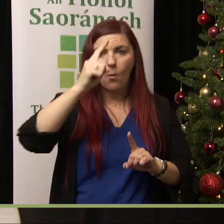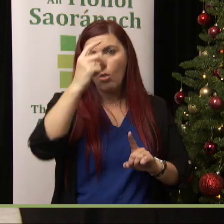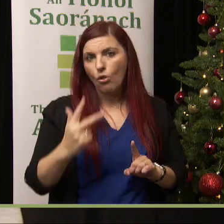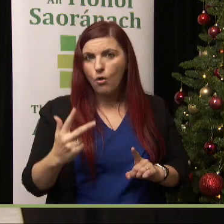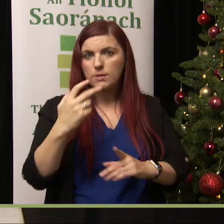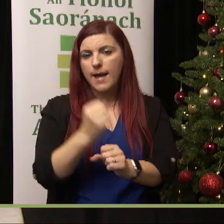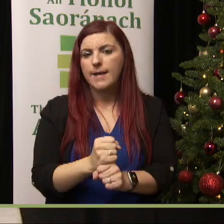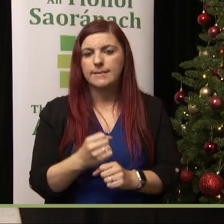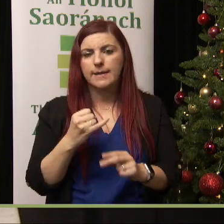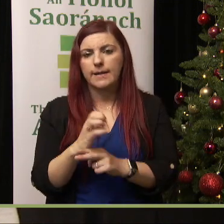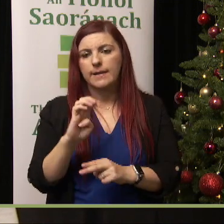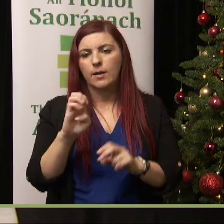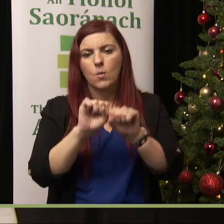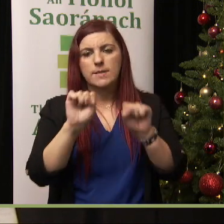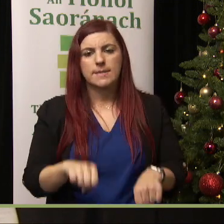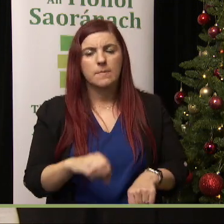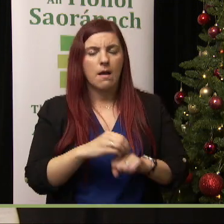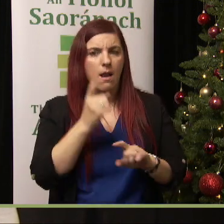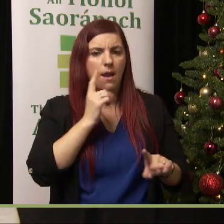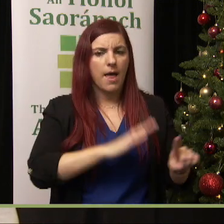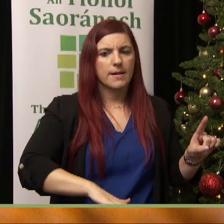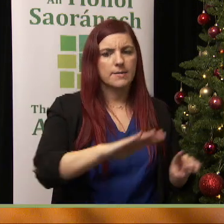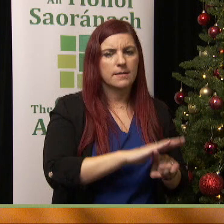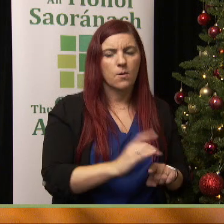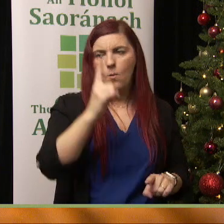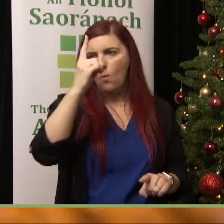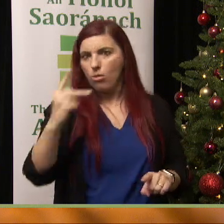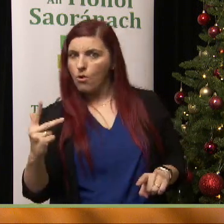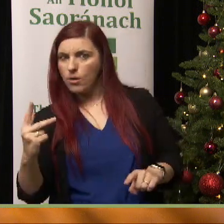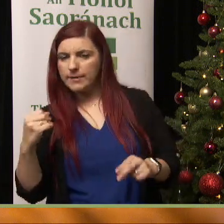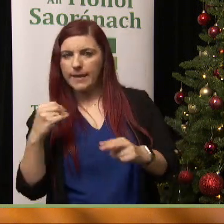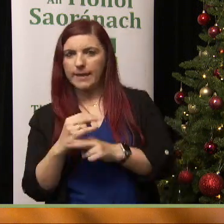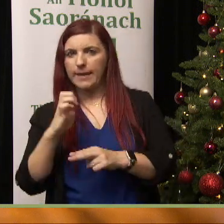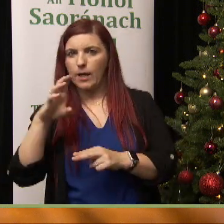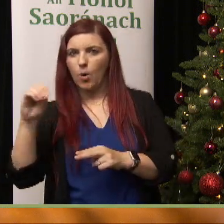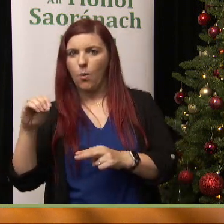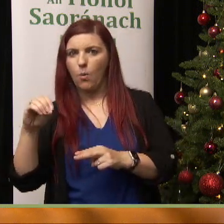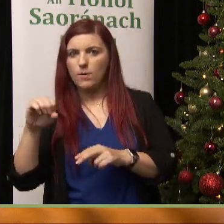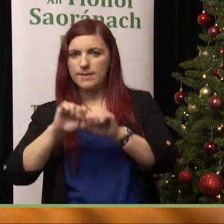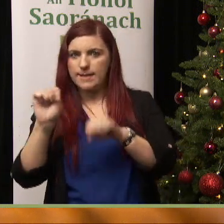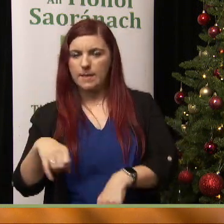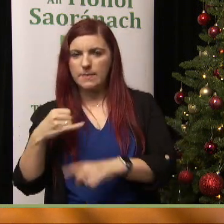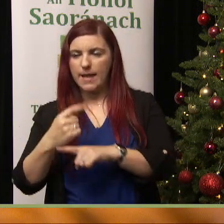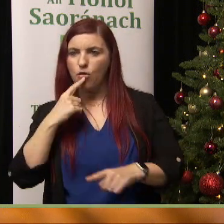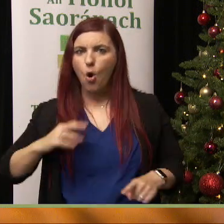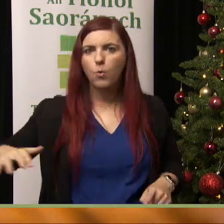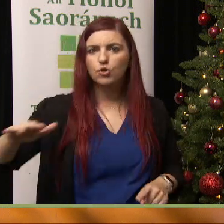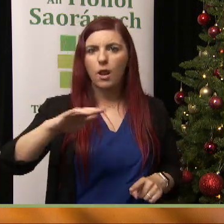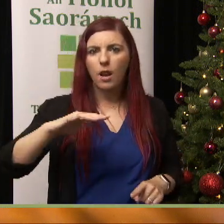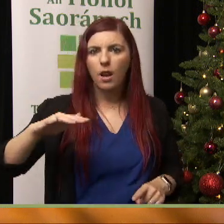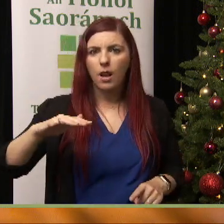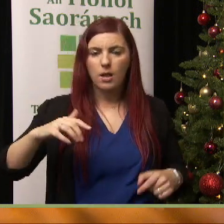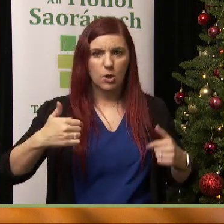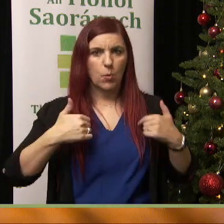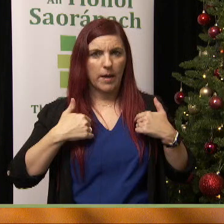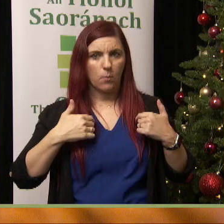within ecosystems on land, 1/3 is held within ecosystems in the ocean. We would be a much hotter world if it